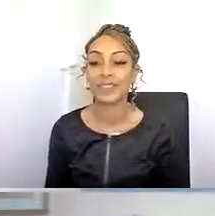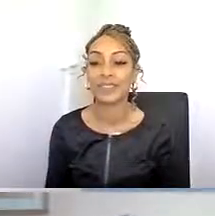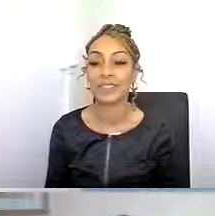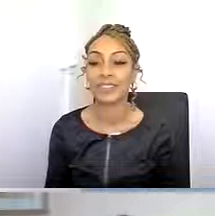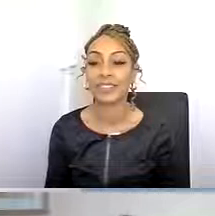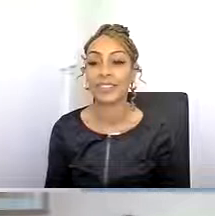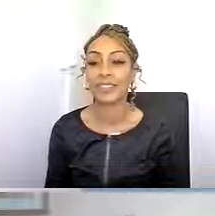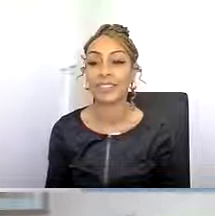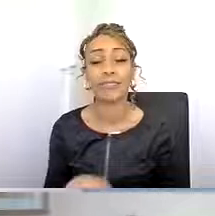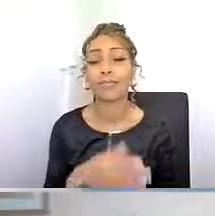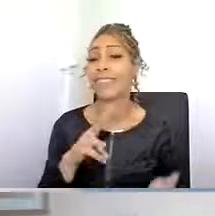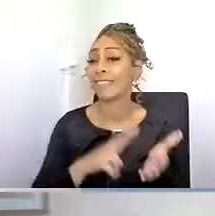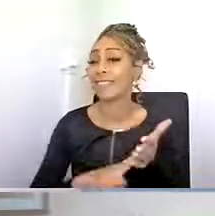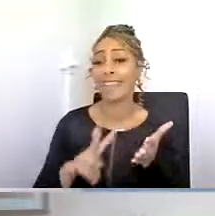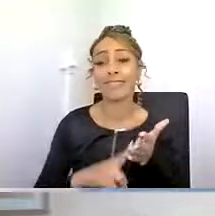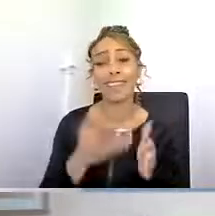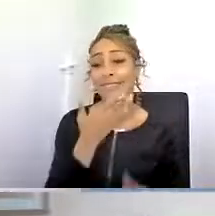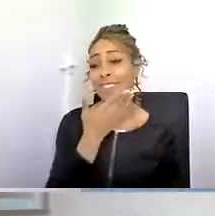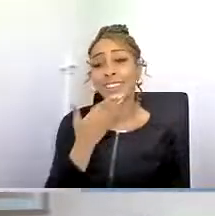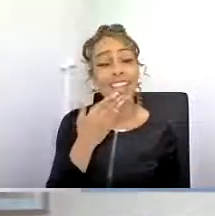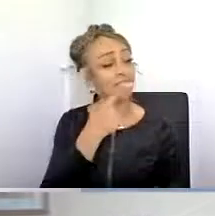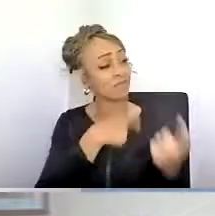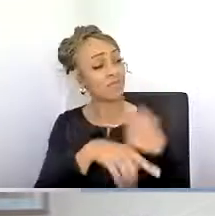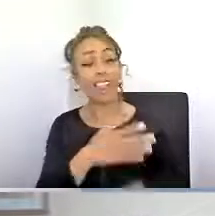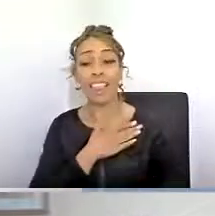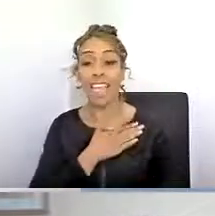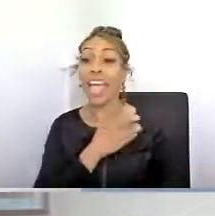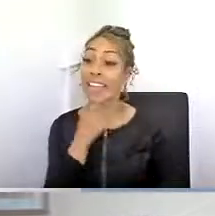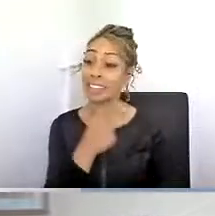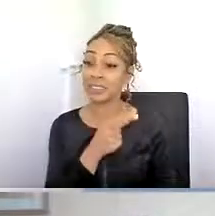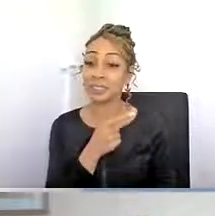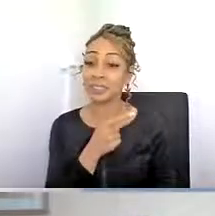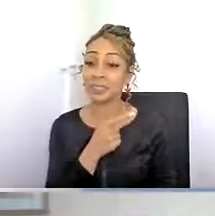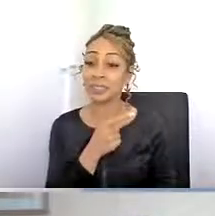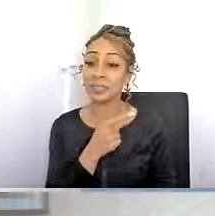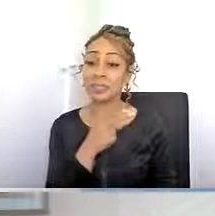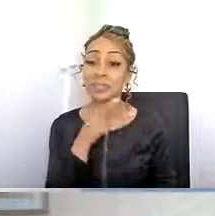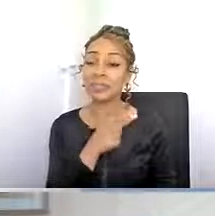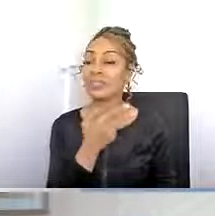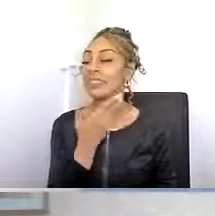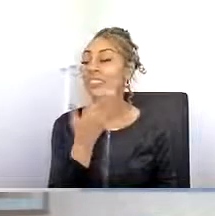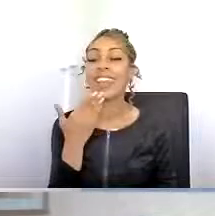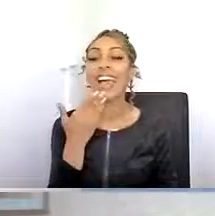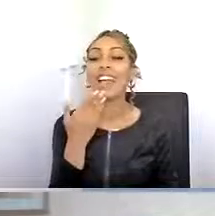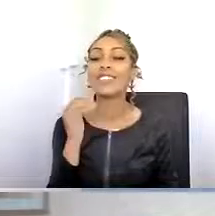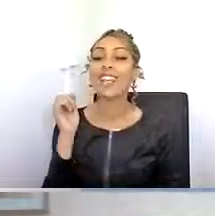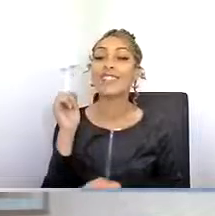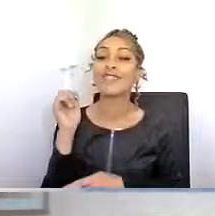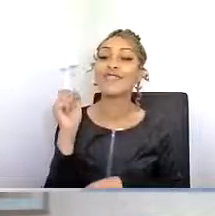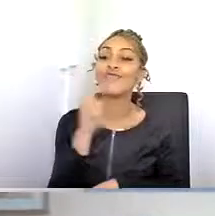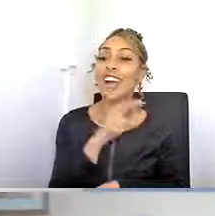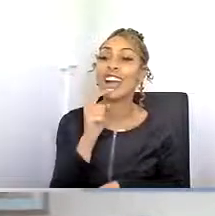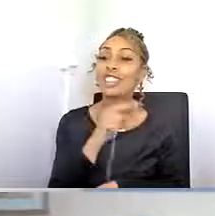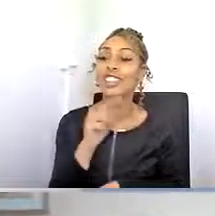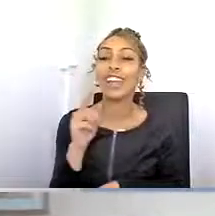he was very nice, everybody liked him, and he had a frightfully nice Russian accent.